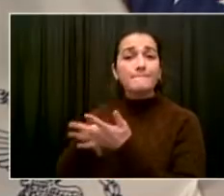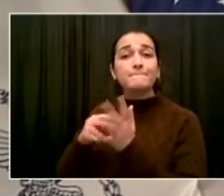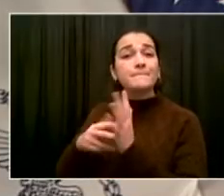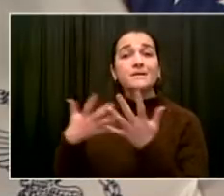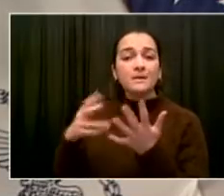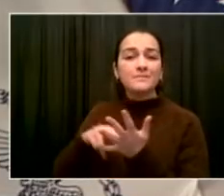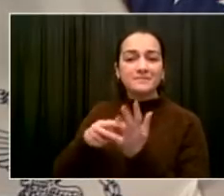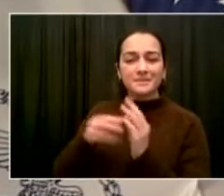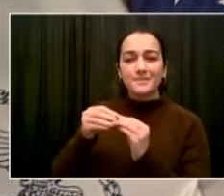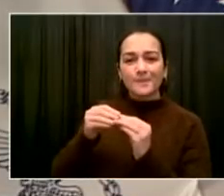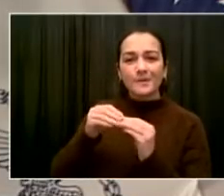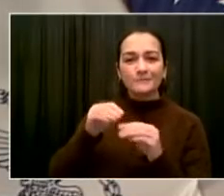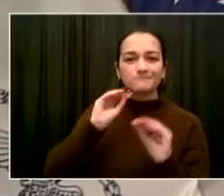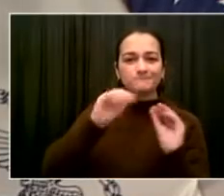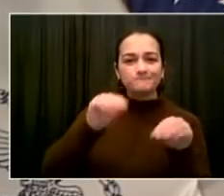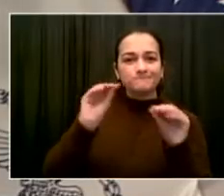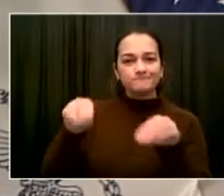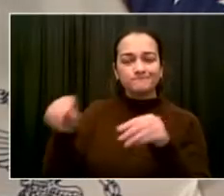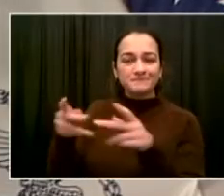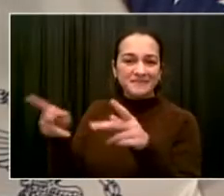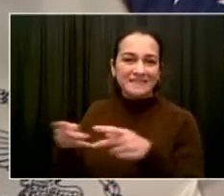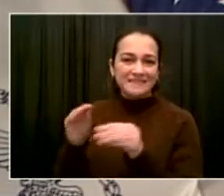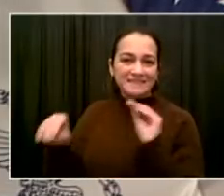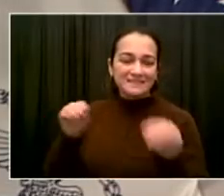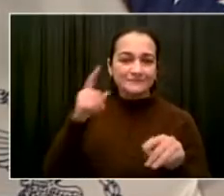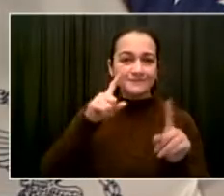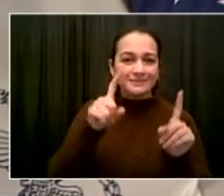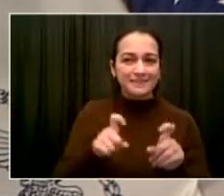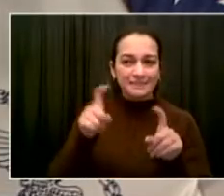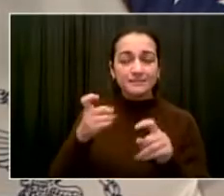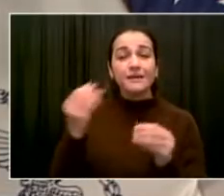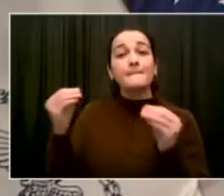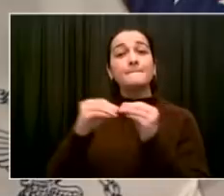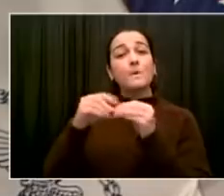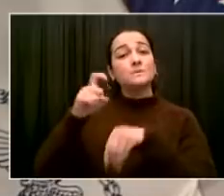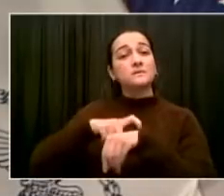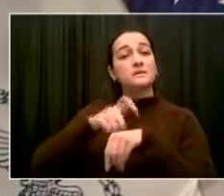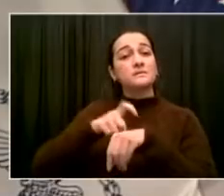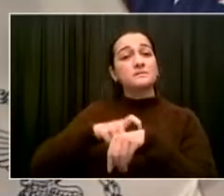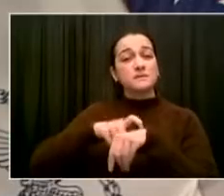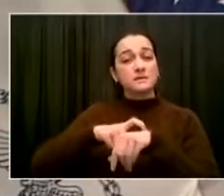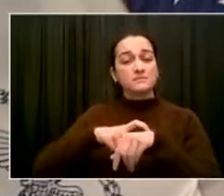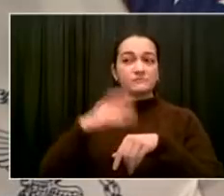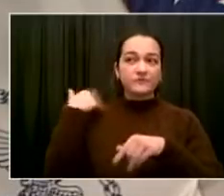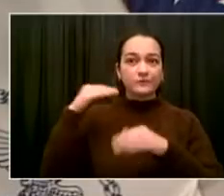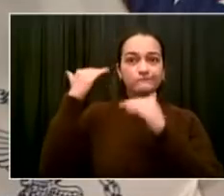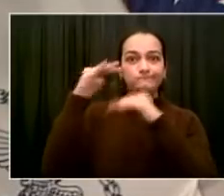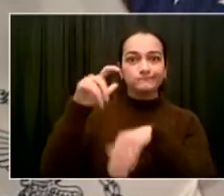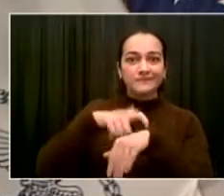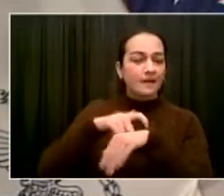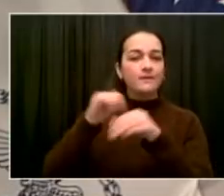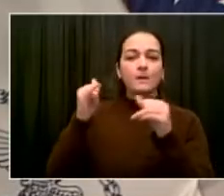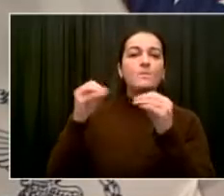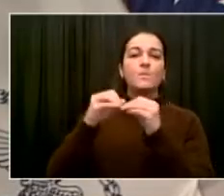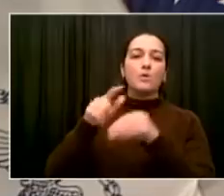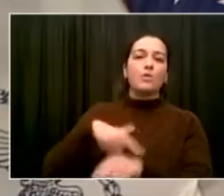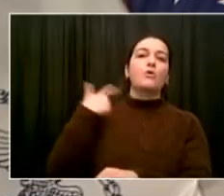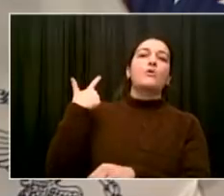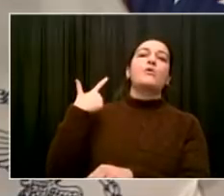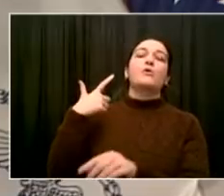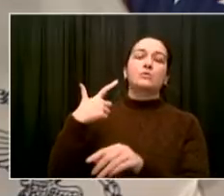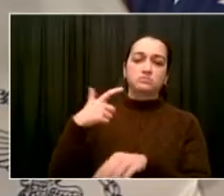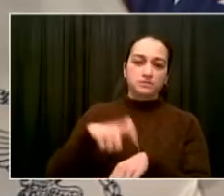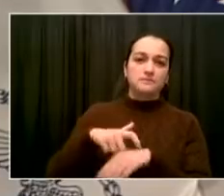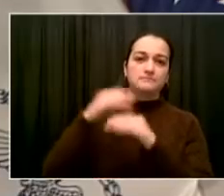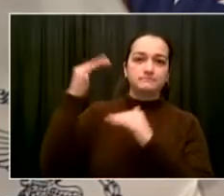can do testing at those buses. We're going to just keep adding. And then what we're trying to do is bring in a lot more at-home test